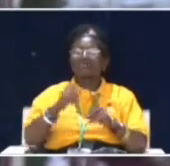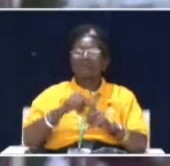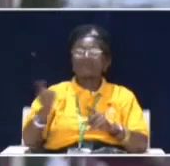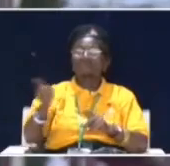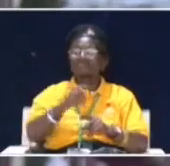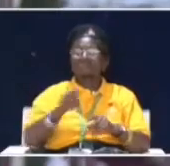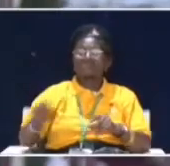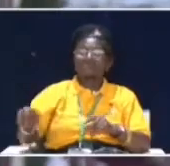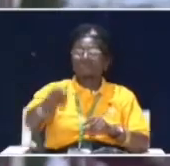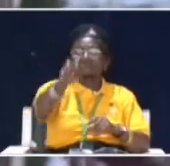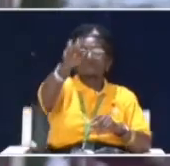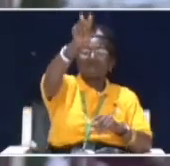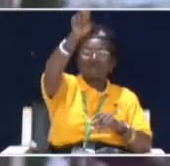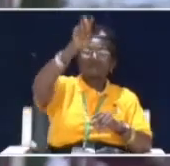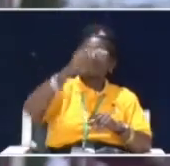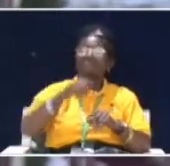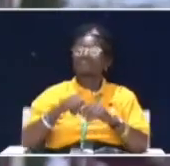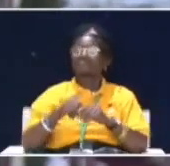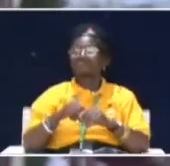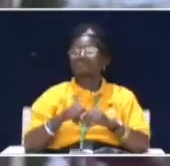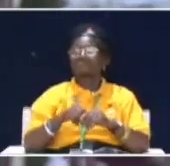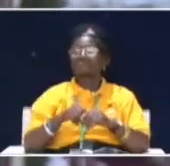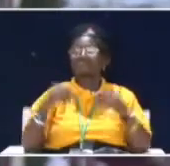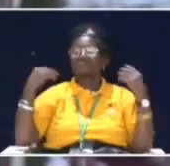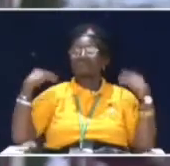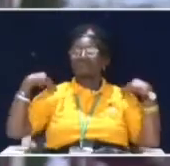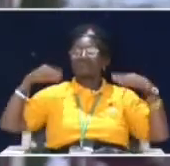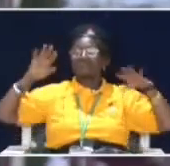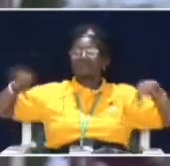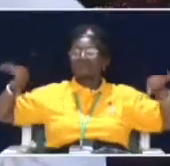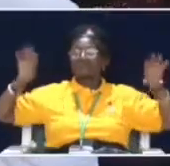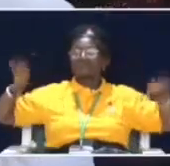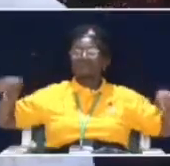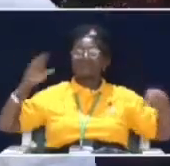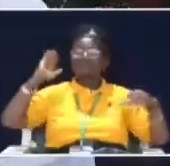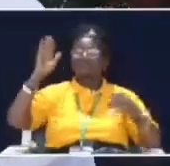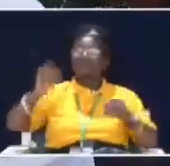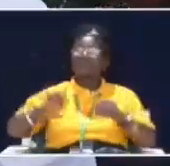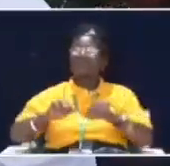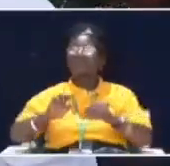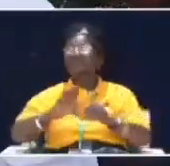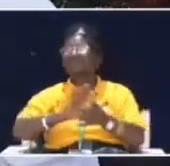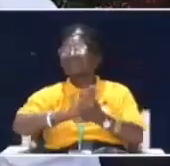òní lọ nígbà tí ẹ bá ń rin ìrìn àjò. Angels will clear the way for you.